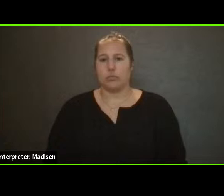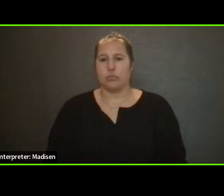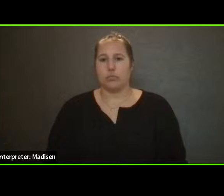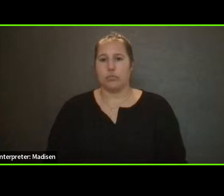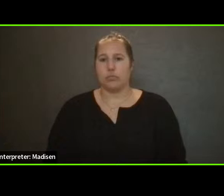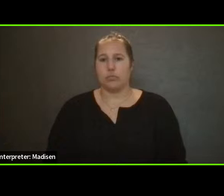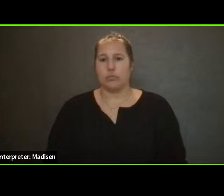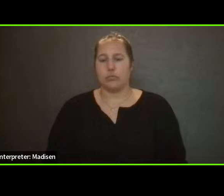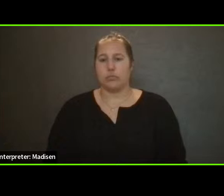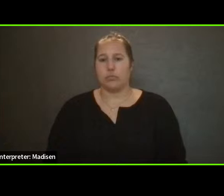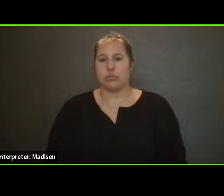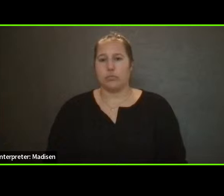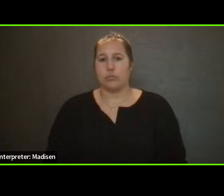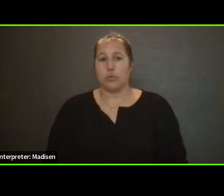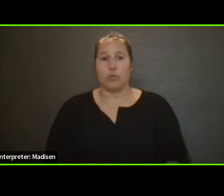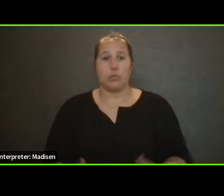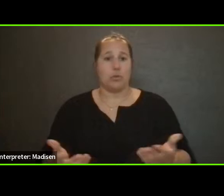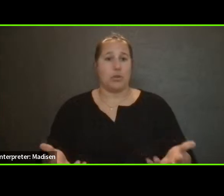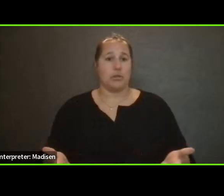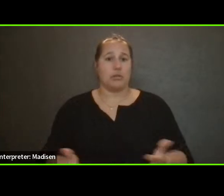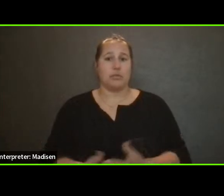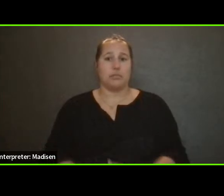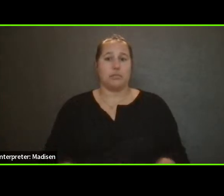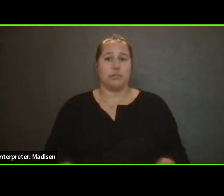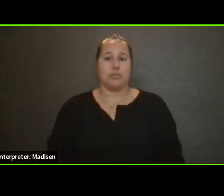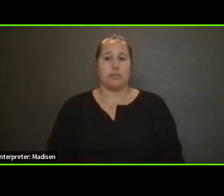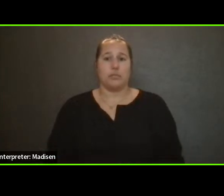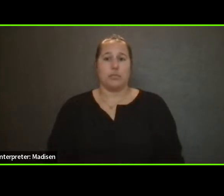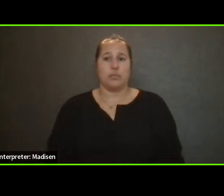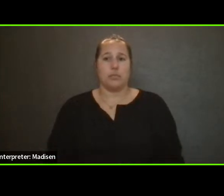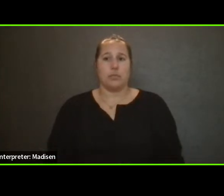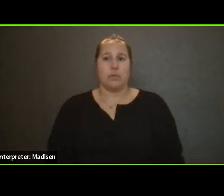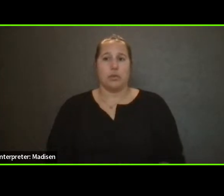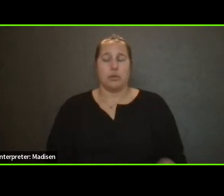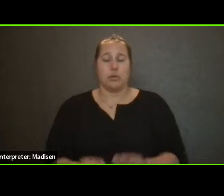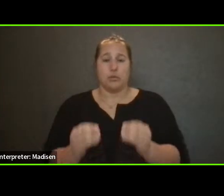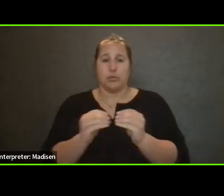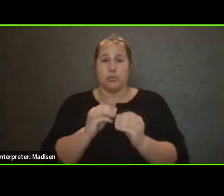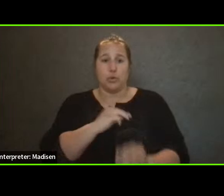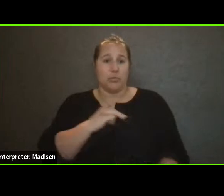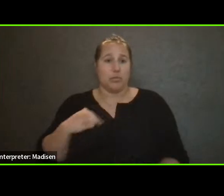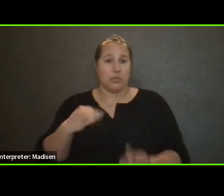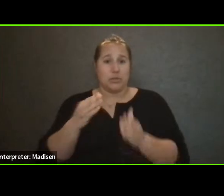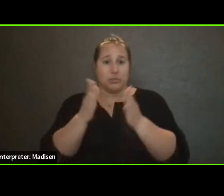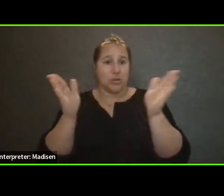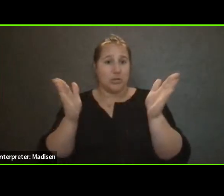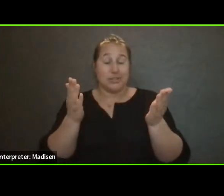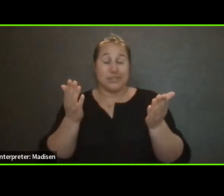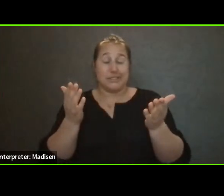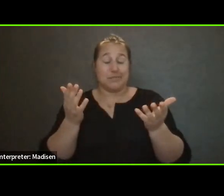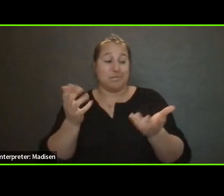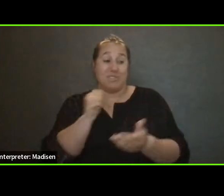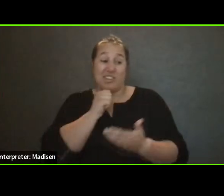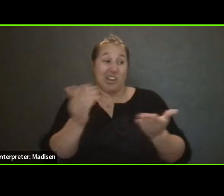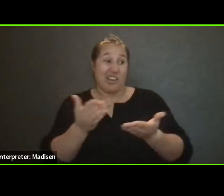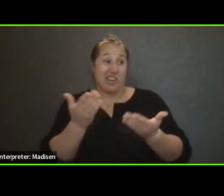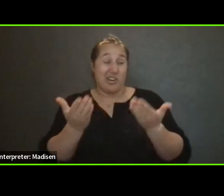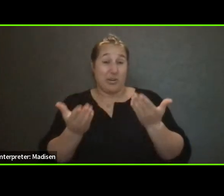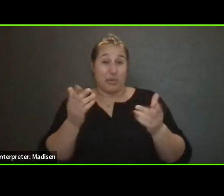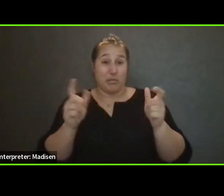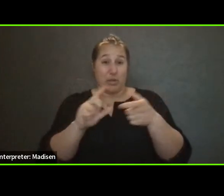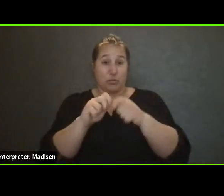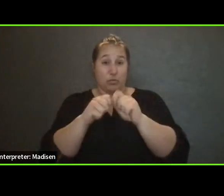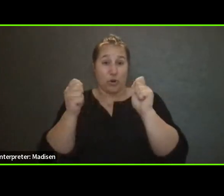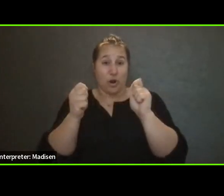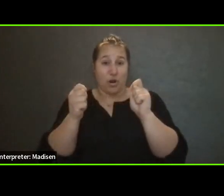Okay, well, if there's no more members of the public to speak, maybe we should make it a wrap for tonight. Is there anybody